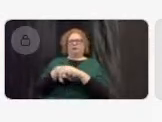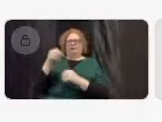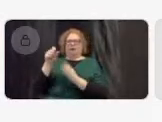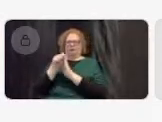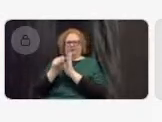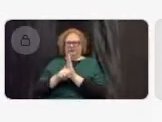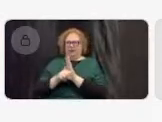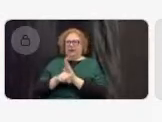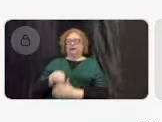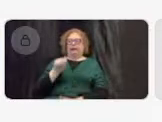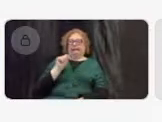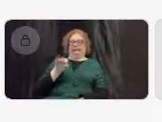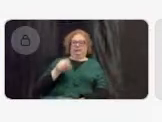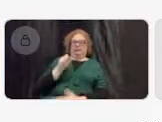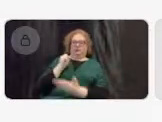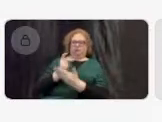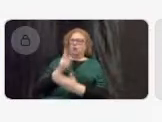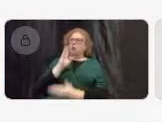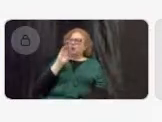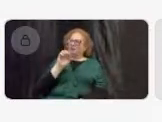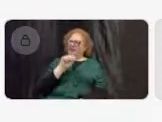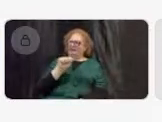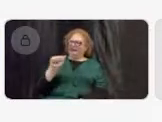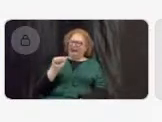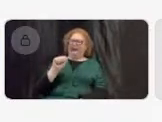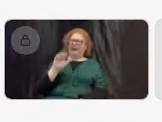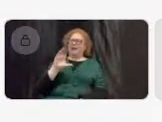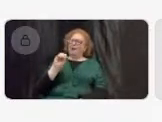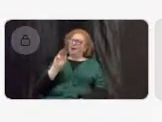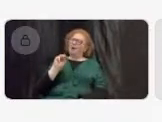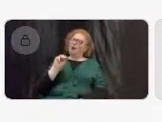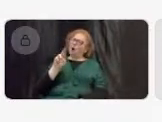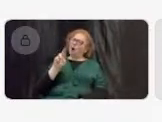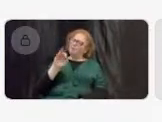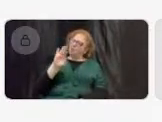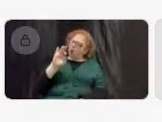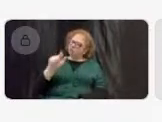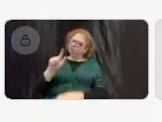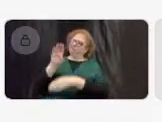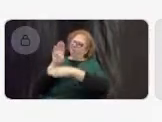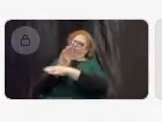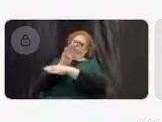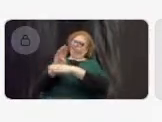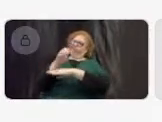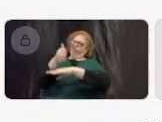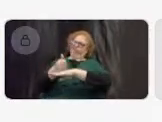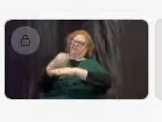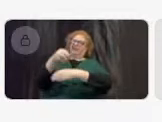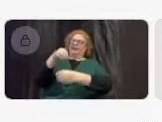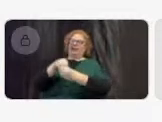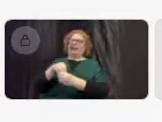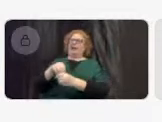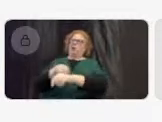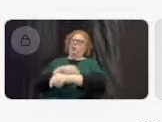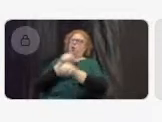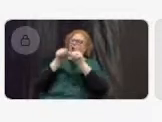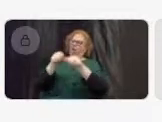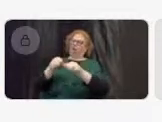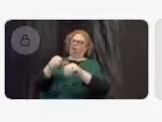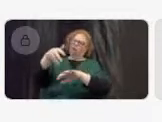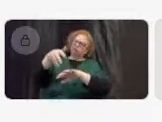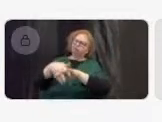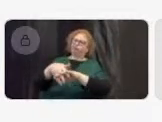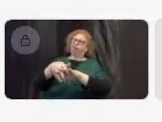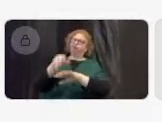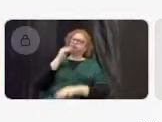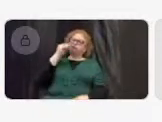commercial business in a residential neighborhood at the expense of long-term residents who live not only next